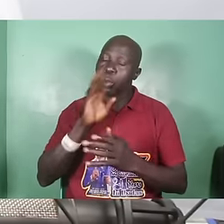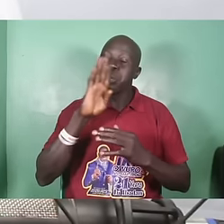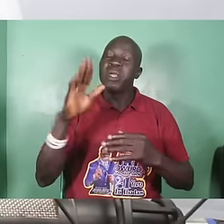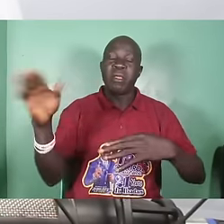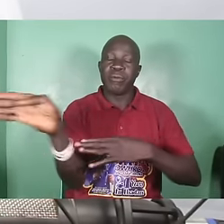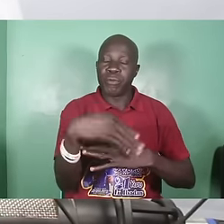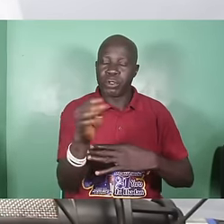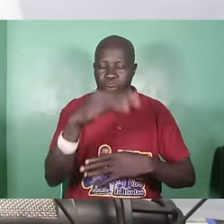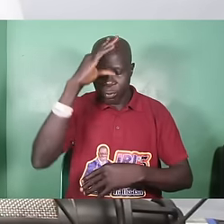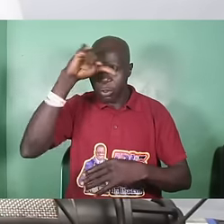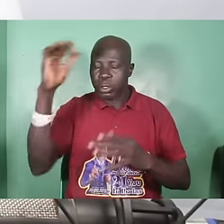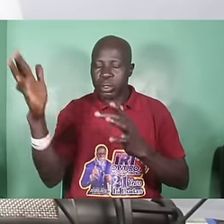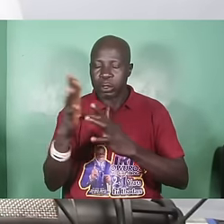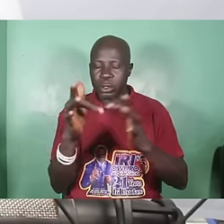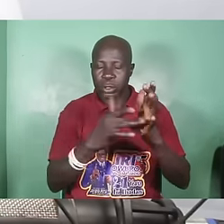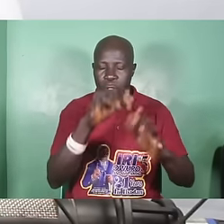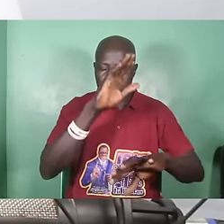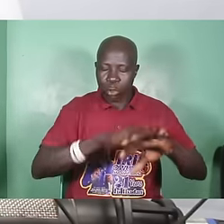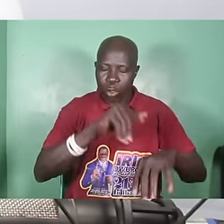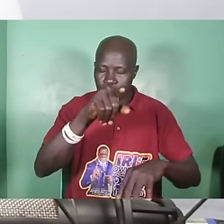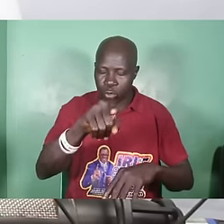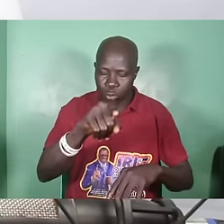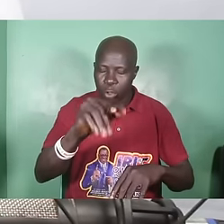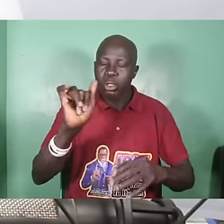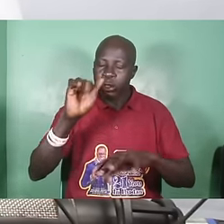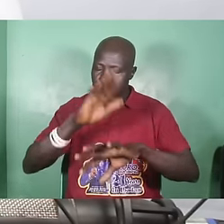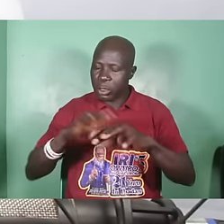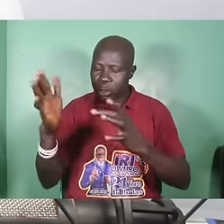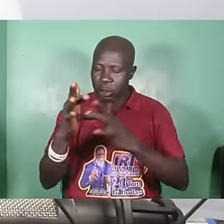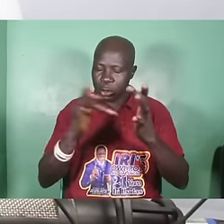are Jesus, you are